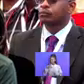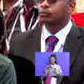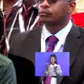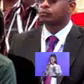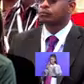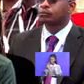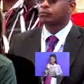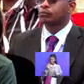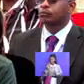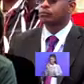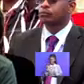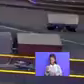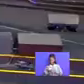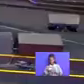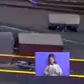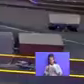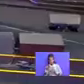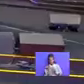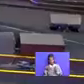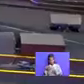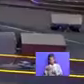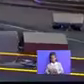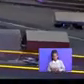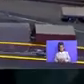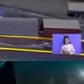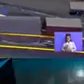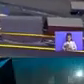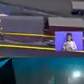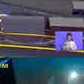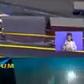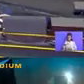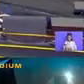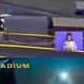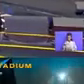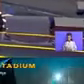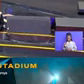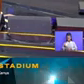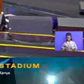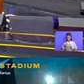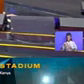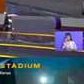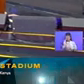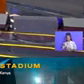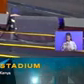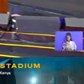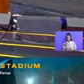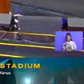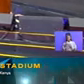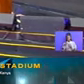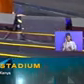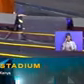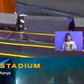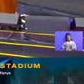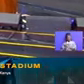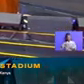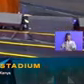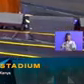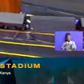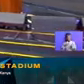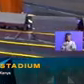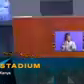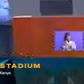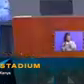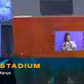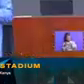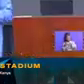said let's compare resources he say I'm telling you I'm from a mega church in Africa and I'm telling you that the resources I'm seeing you